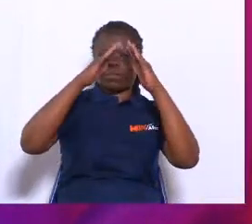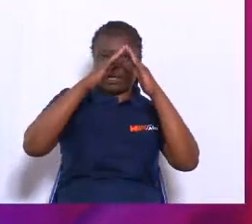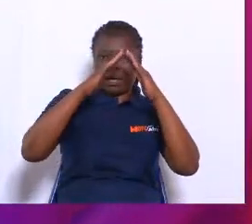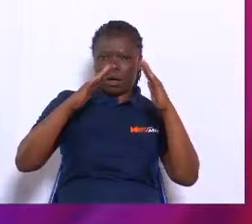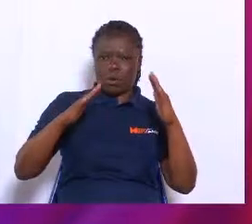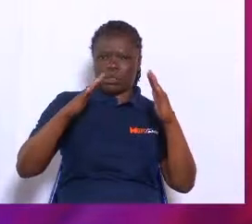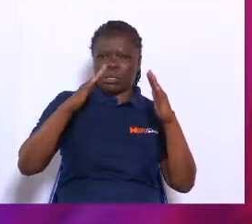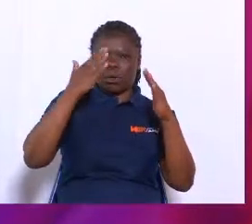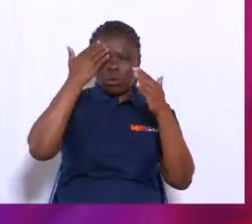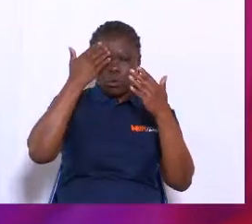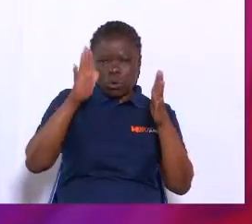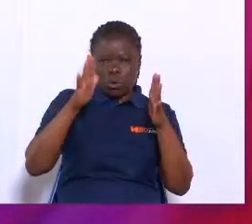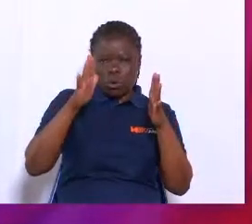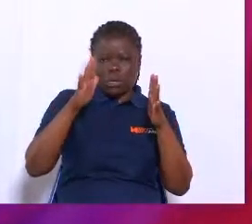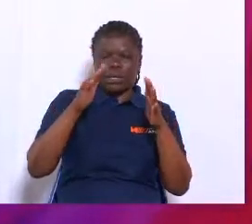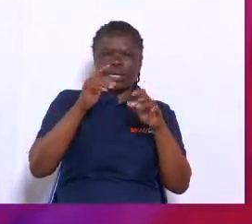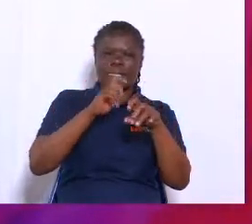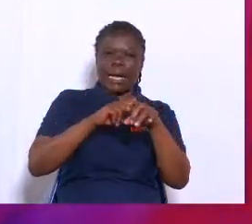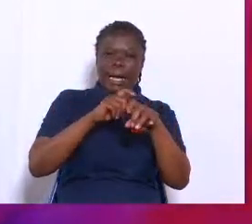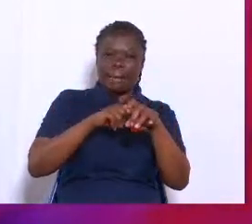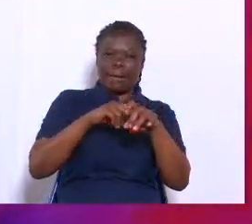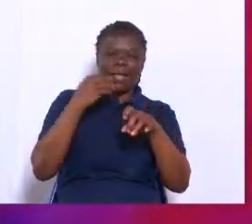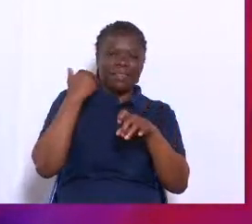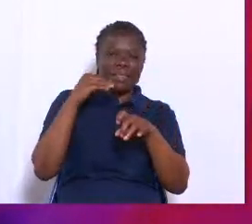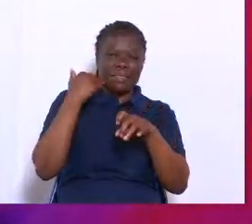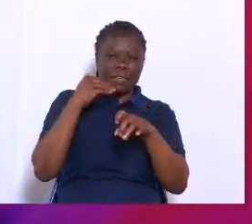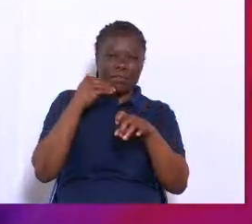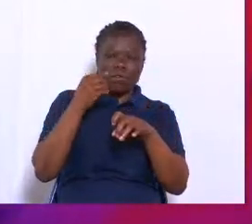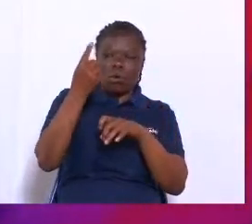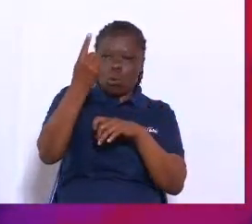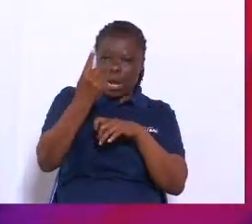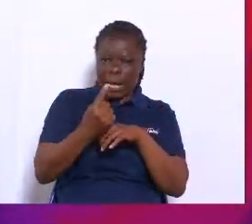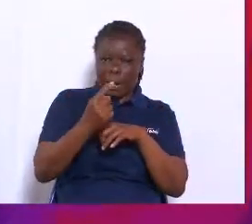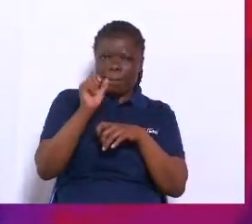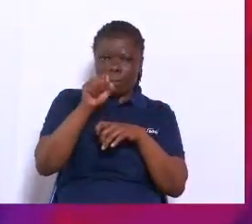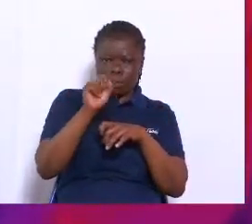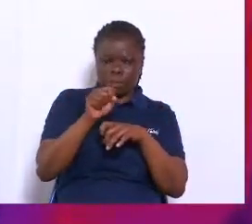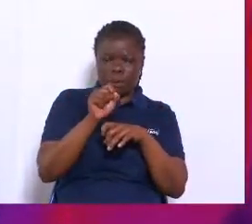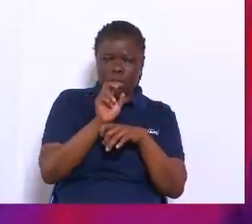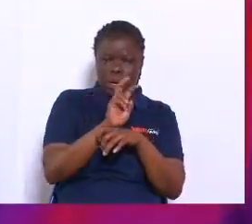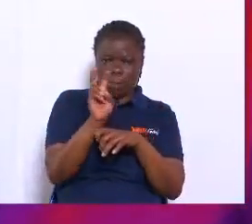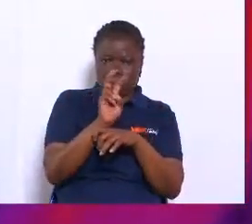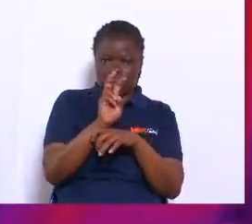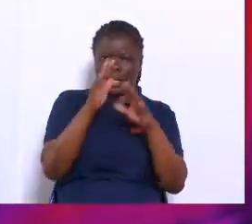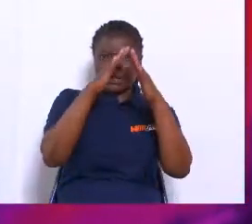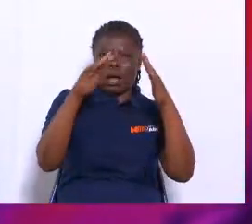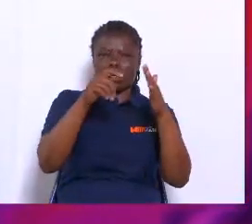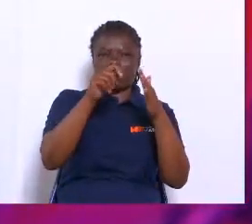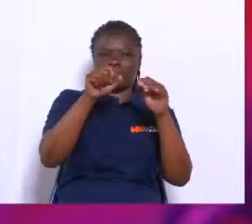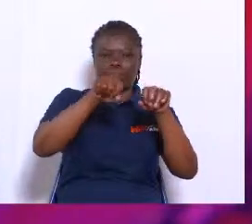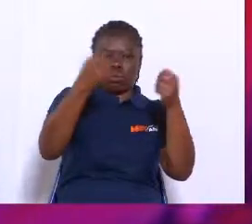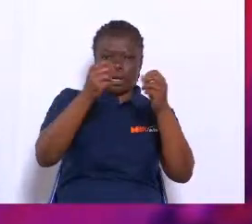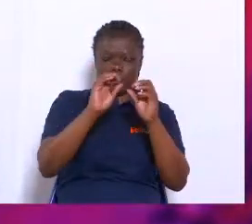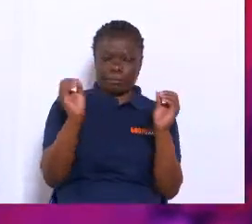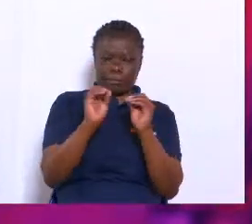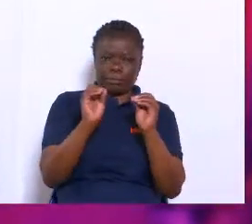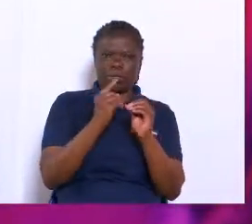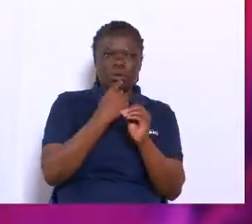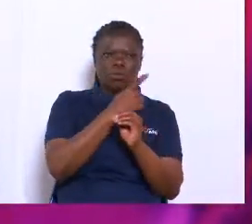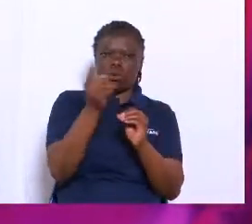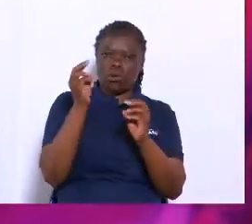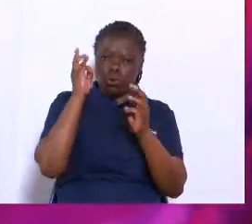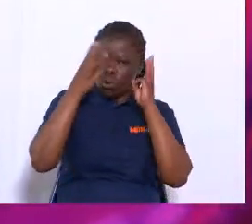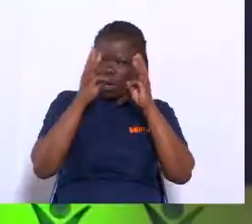known the hour the thief would come, he would have watched, not allowed his house to be broken up. Therefore, be ready.